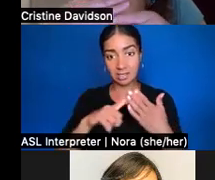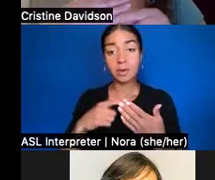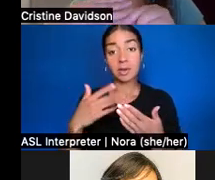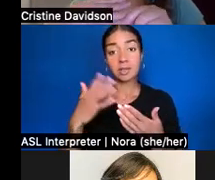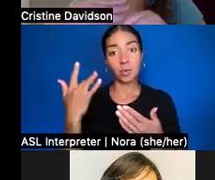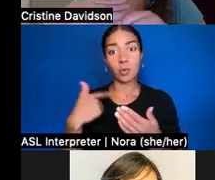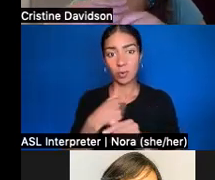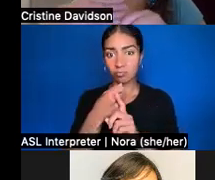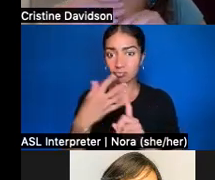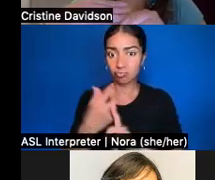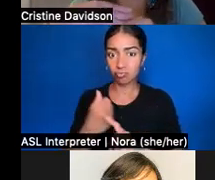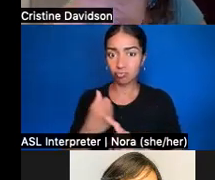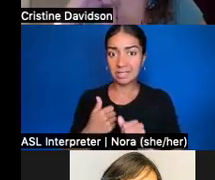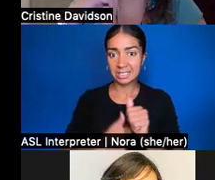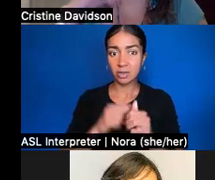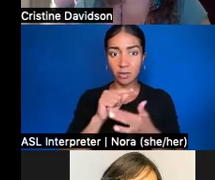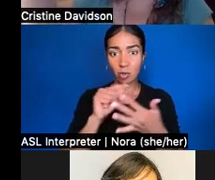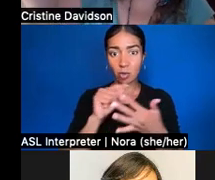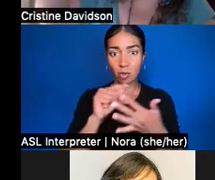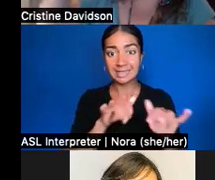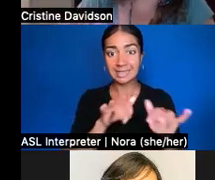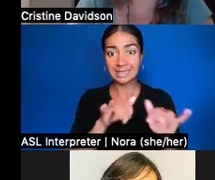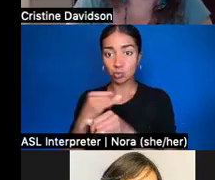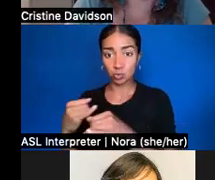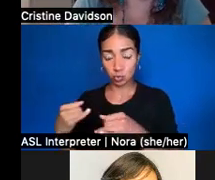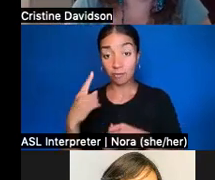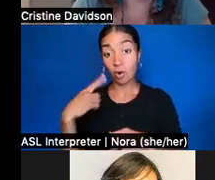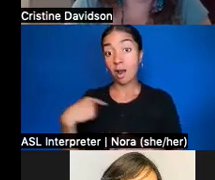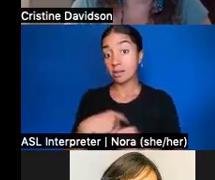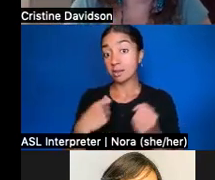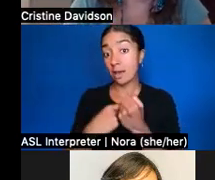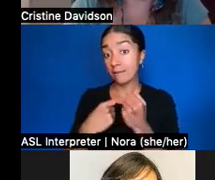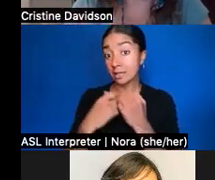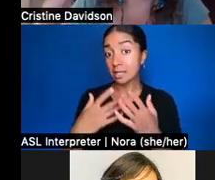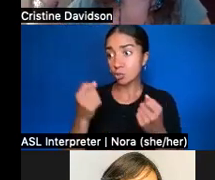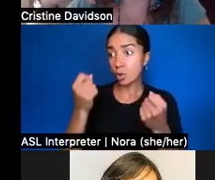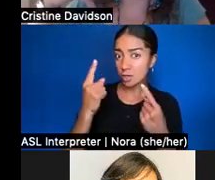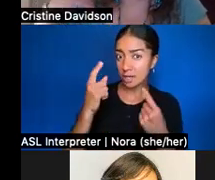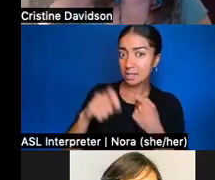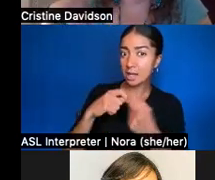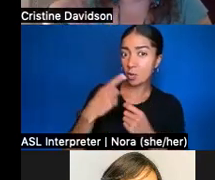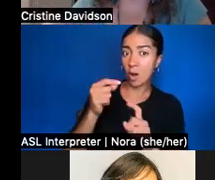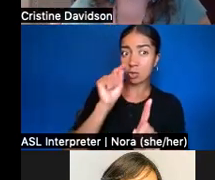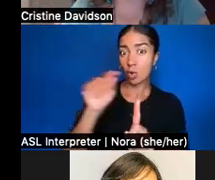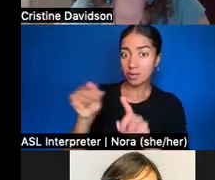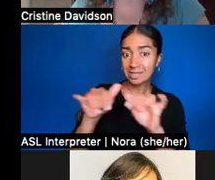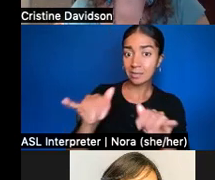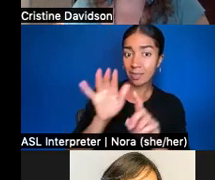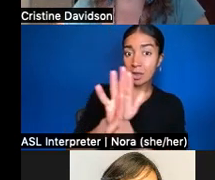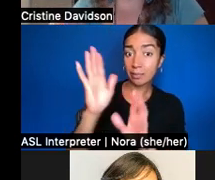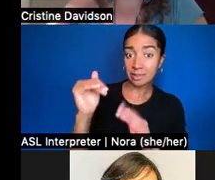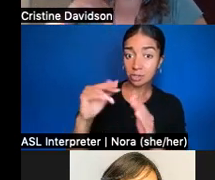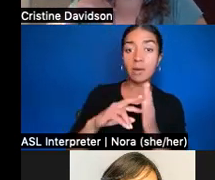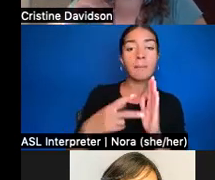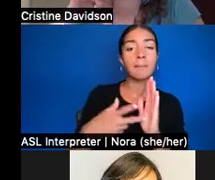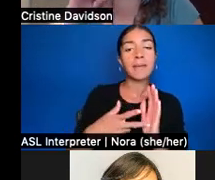institutions, because the more we understand about what their expectations are going to be from their system, the stronger our